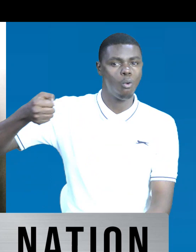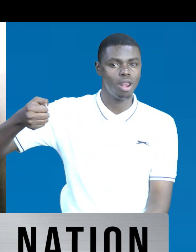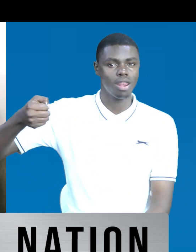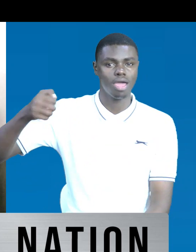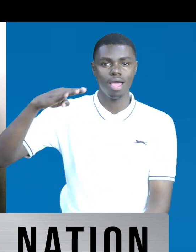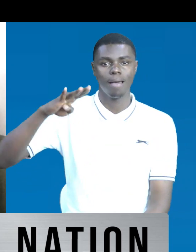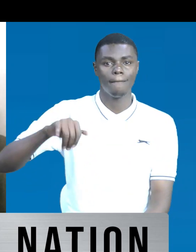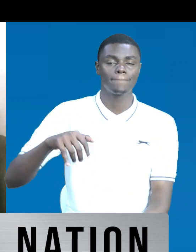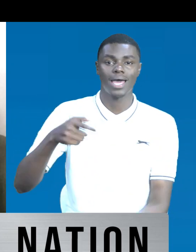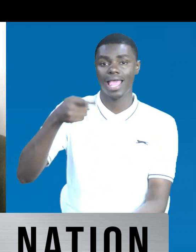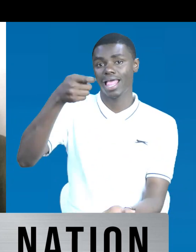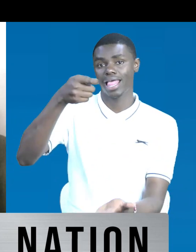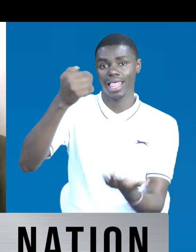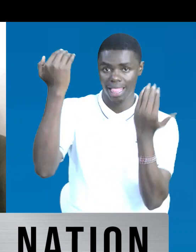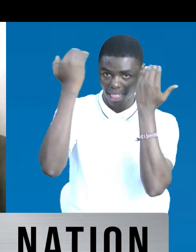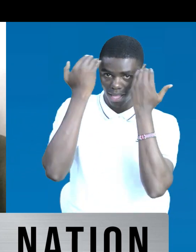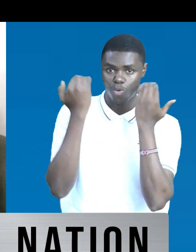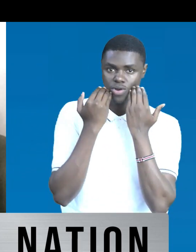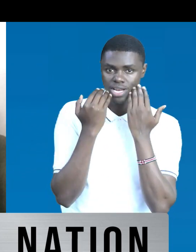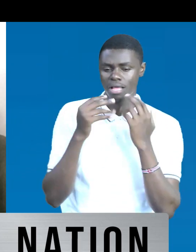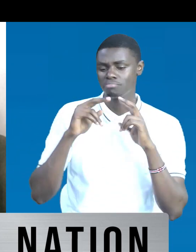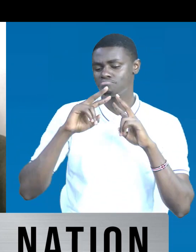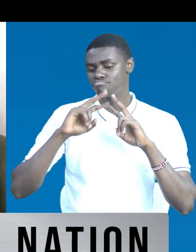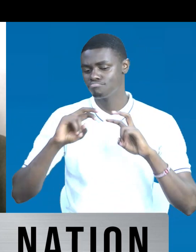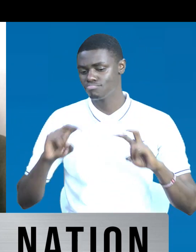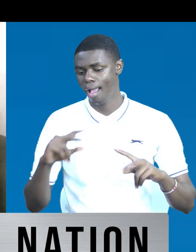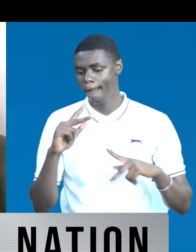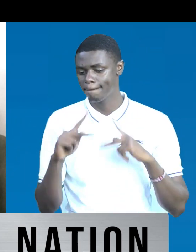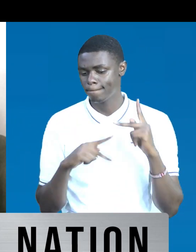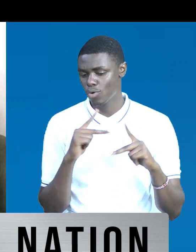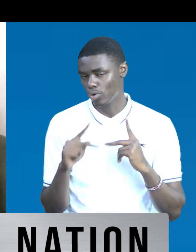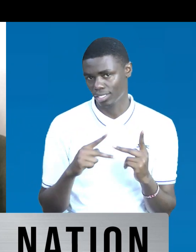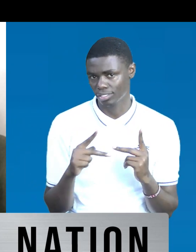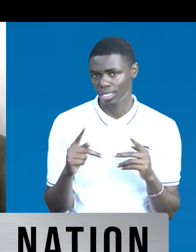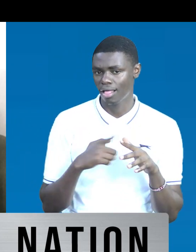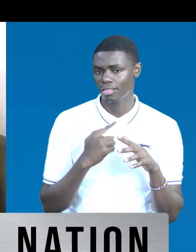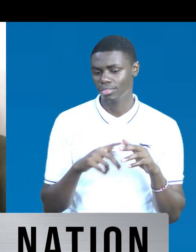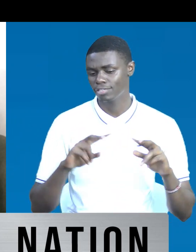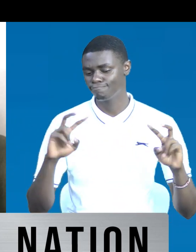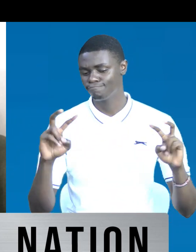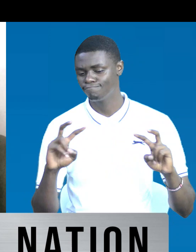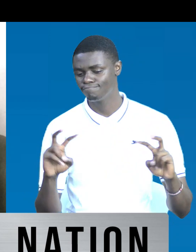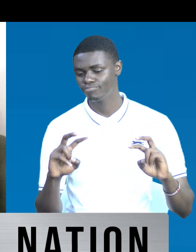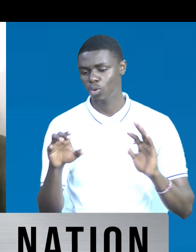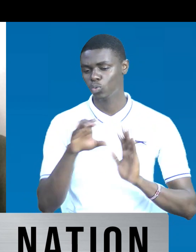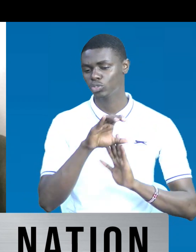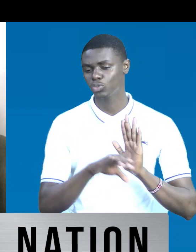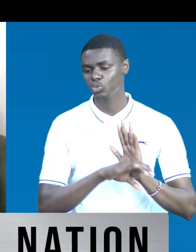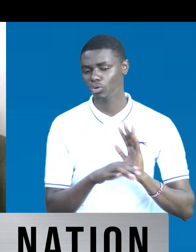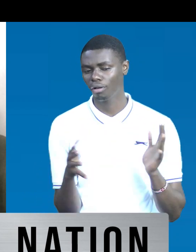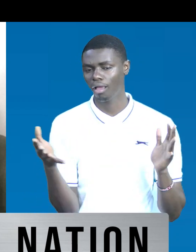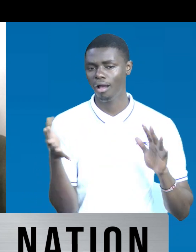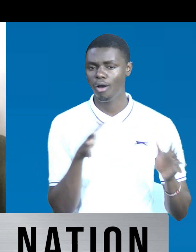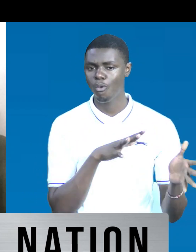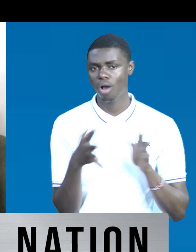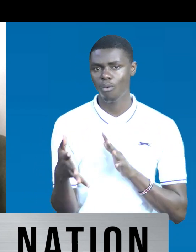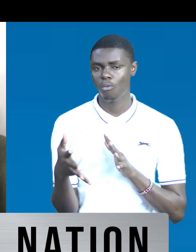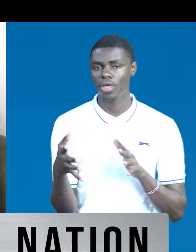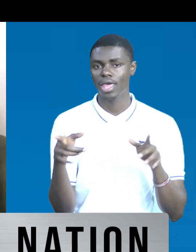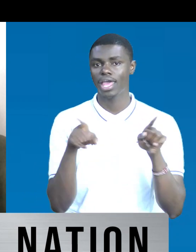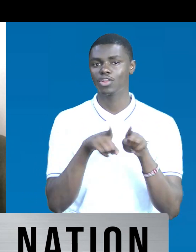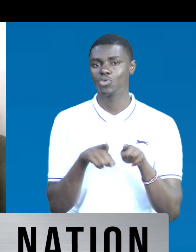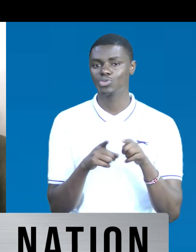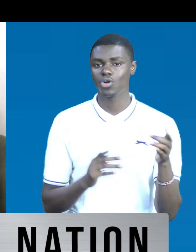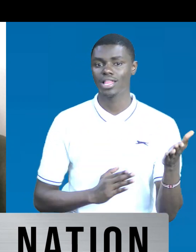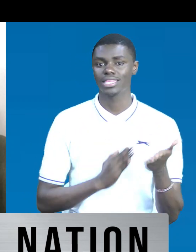by the courts that is looking into this process and looking at the constitutionalism of it, and also the